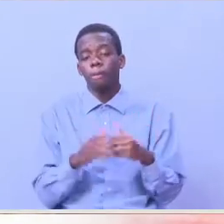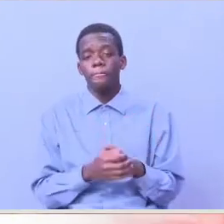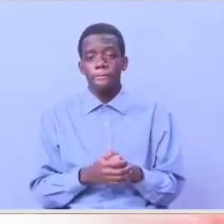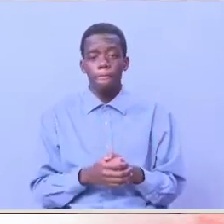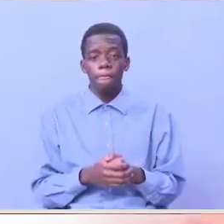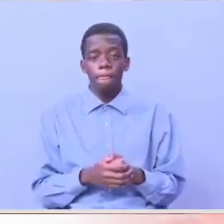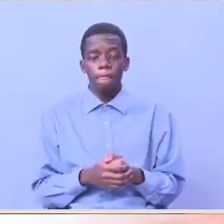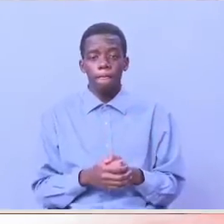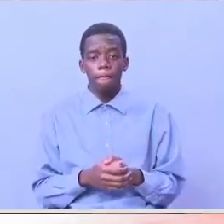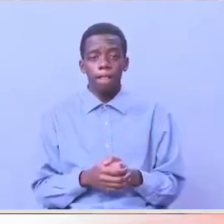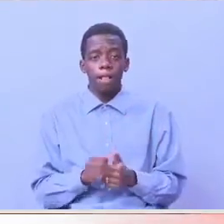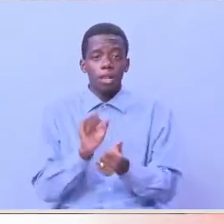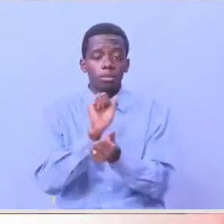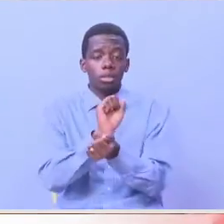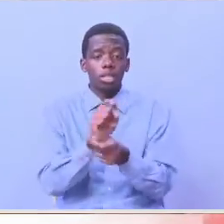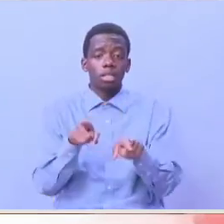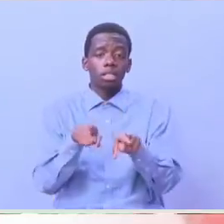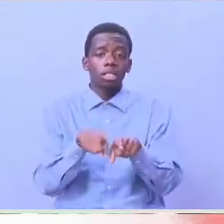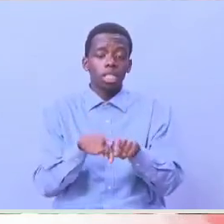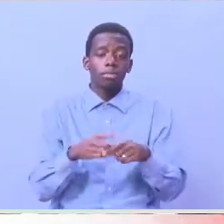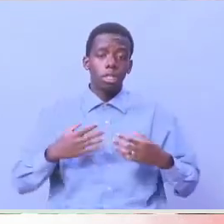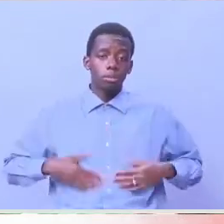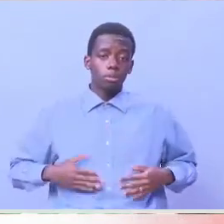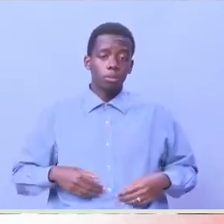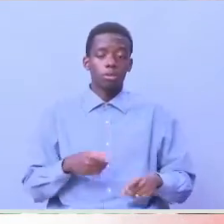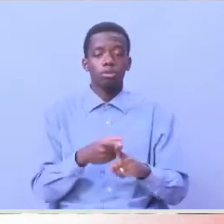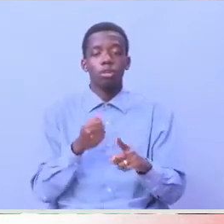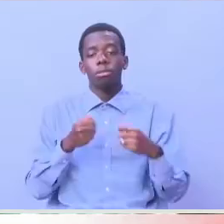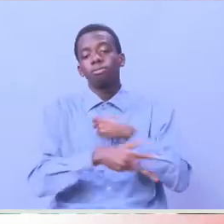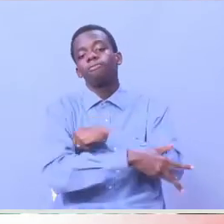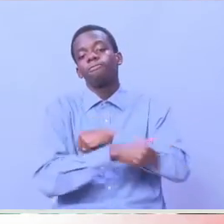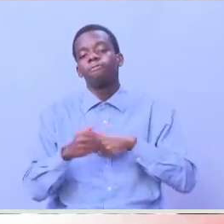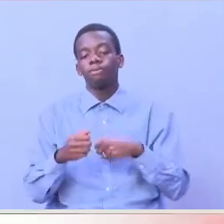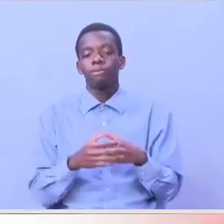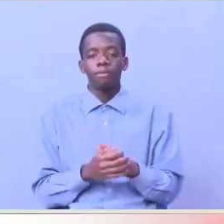to protect them from exploitation by cartels. Boniface Barasa,